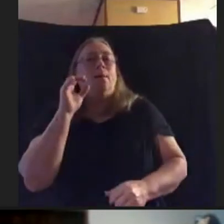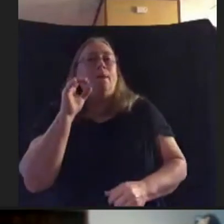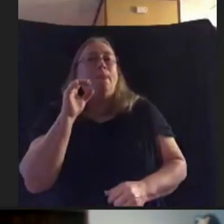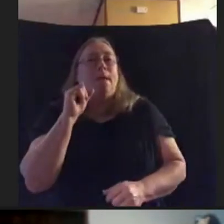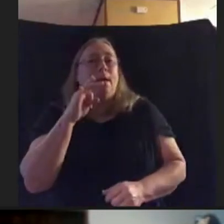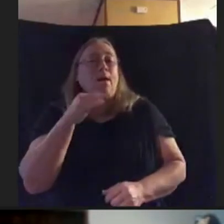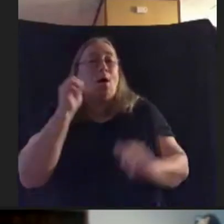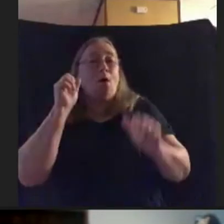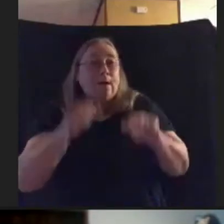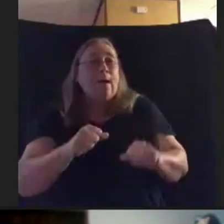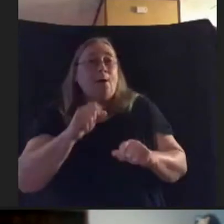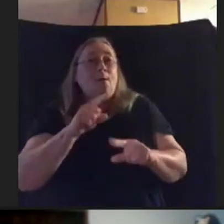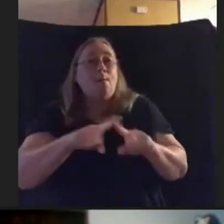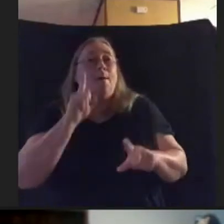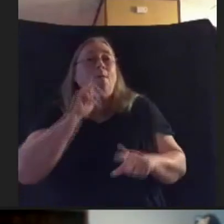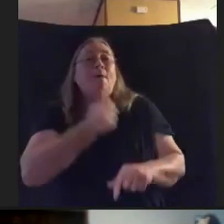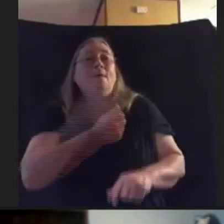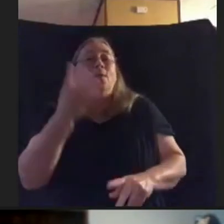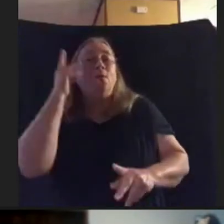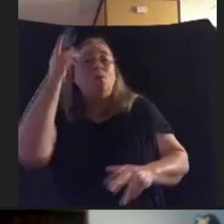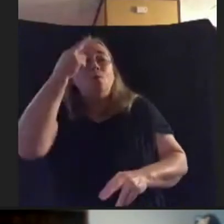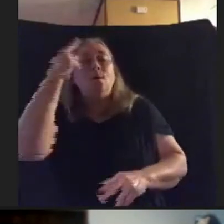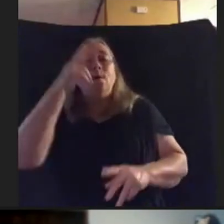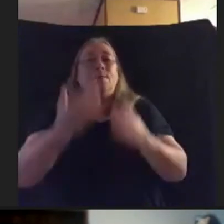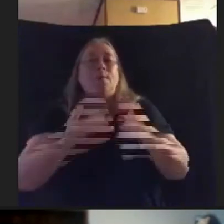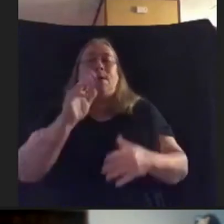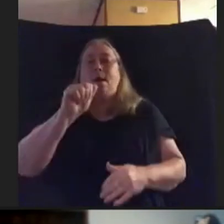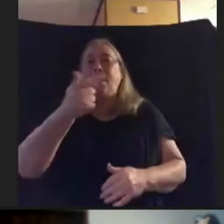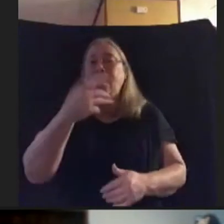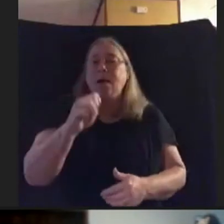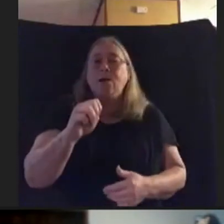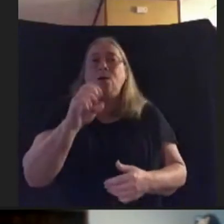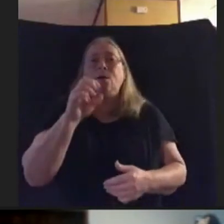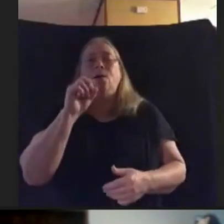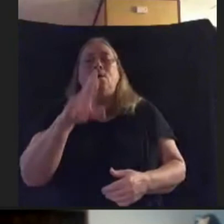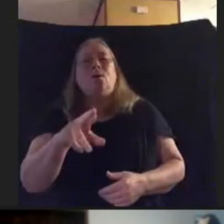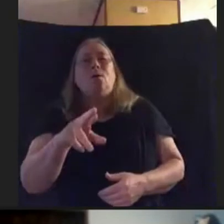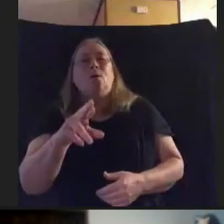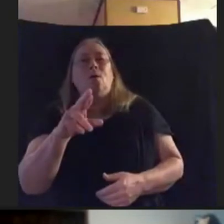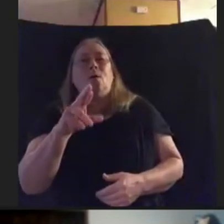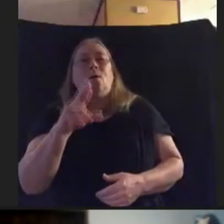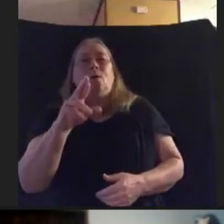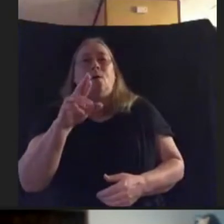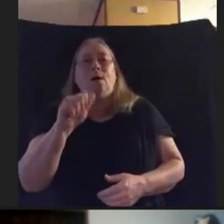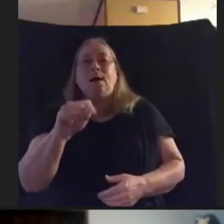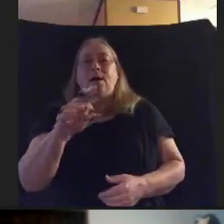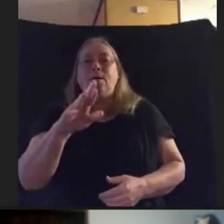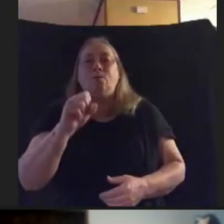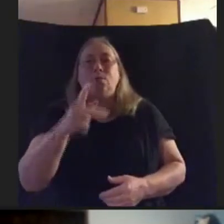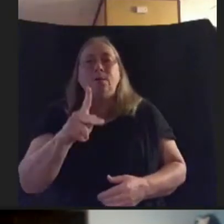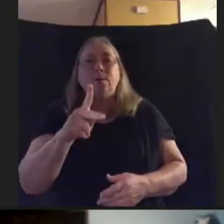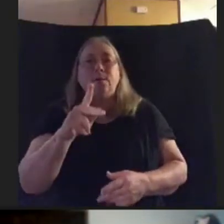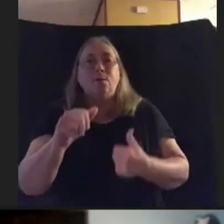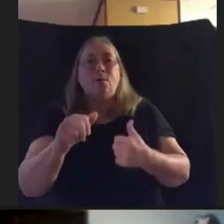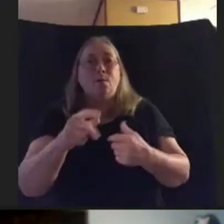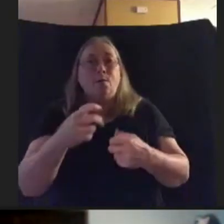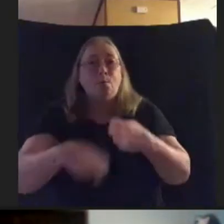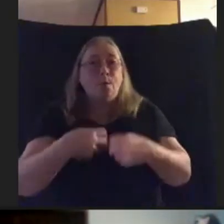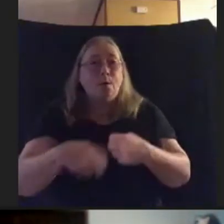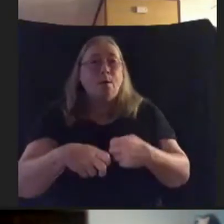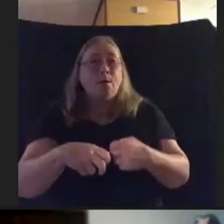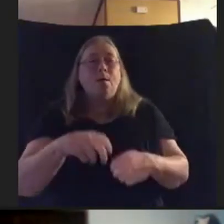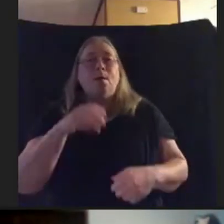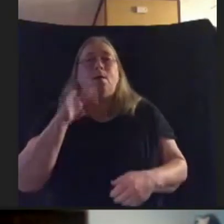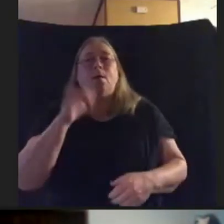but I mean, if they were of the age or if they had any at-risk problems, and so from 16